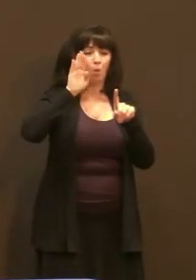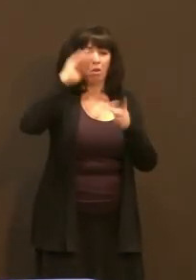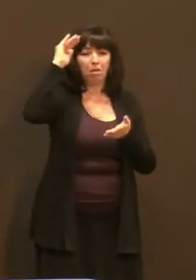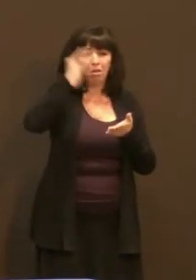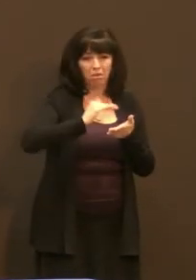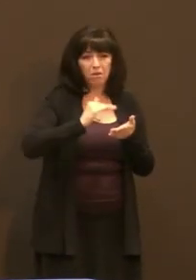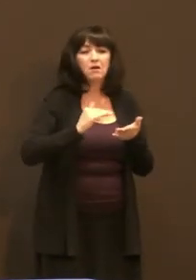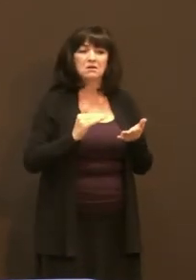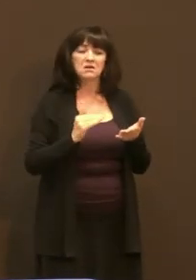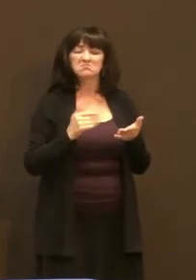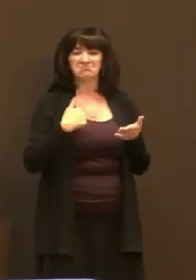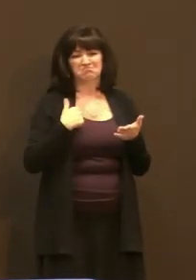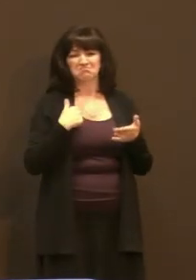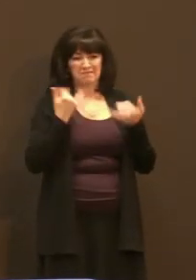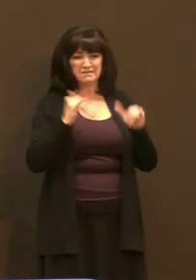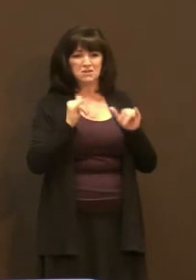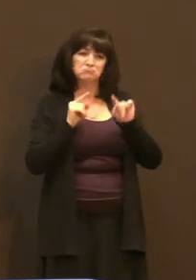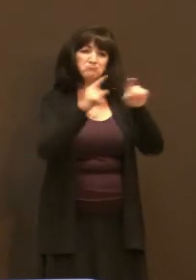and we know that there are